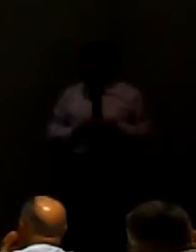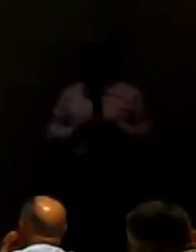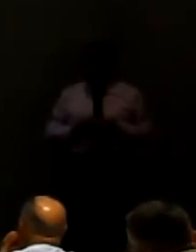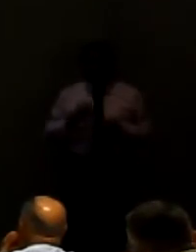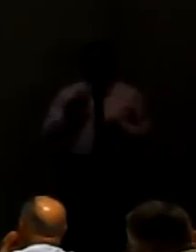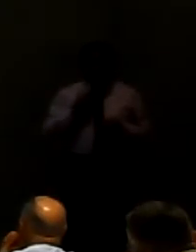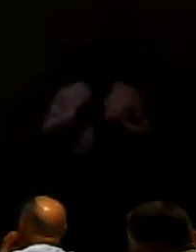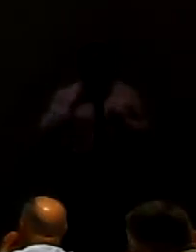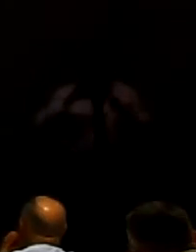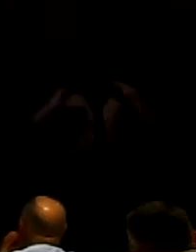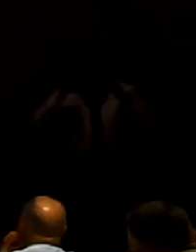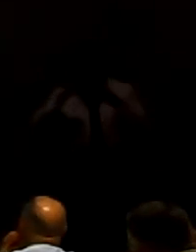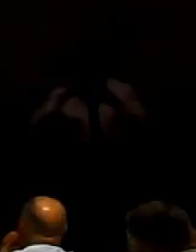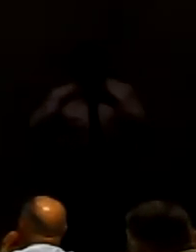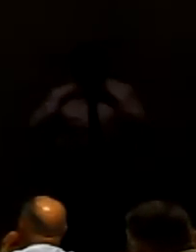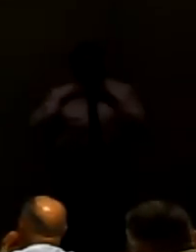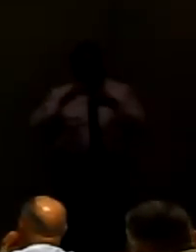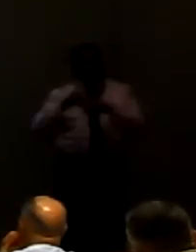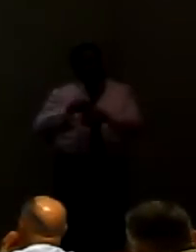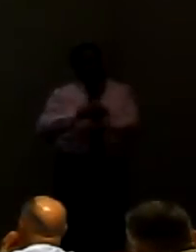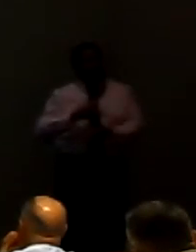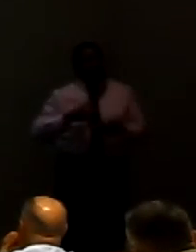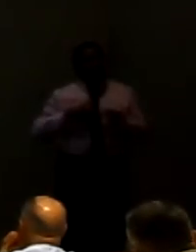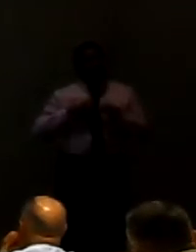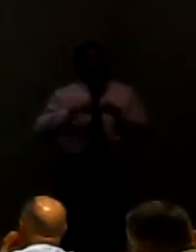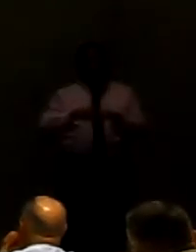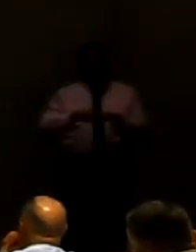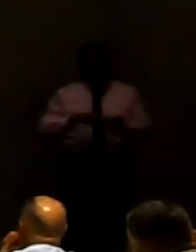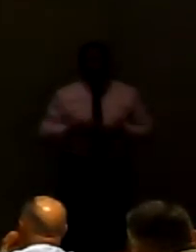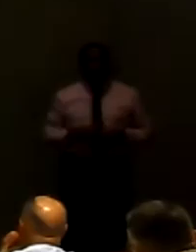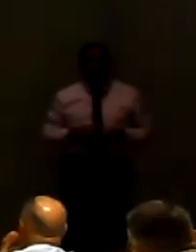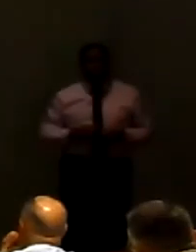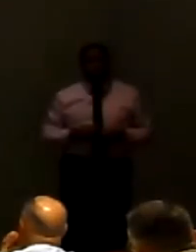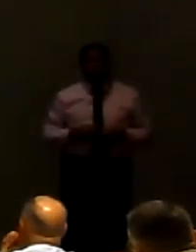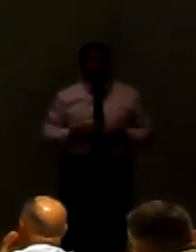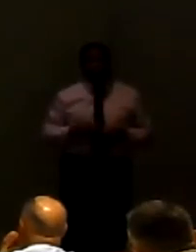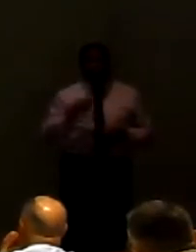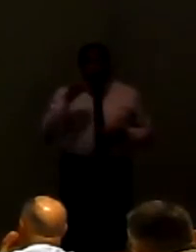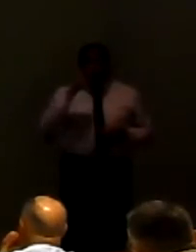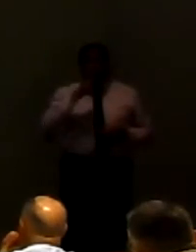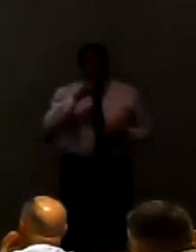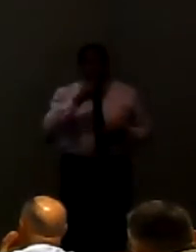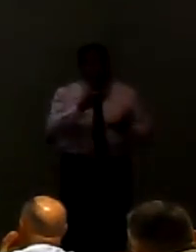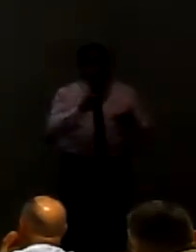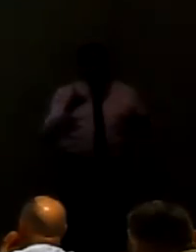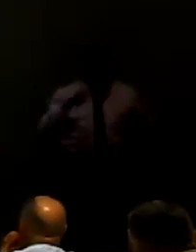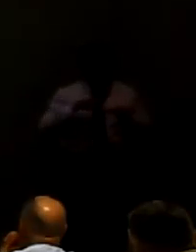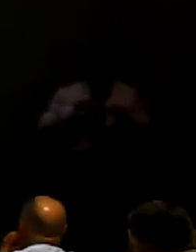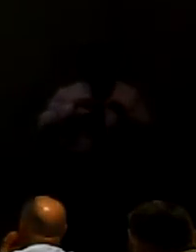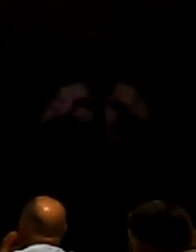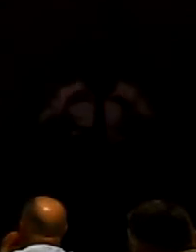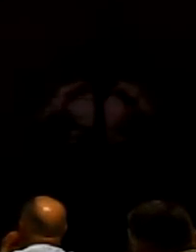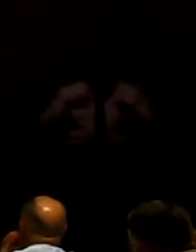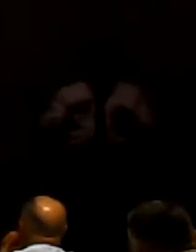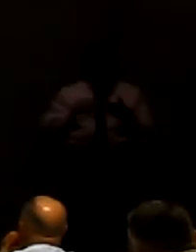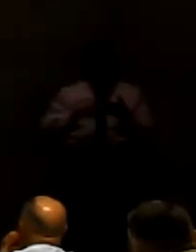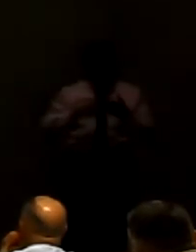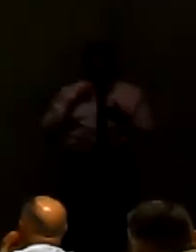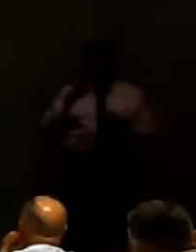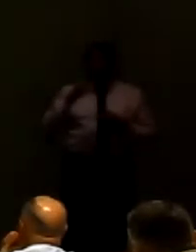We are committed to improving our transit efforts for our riders, Hillsborough